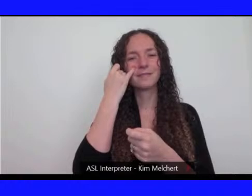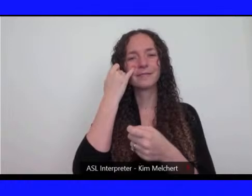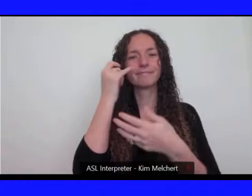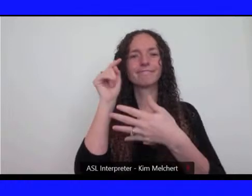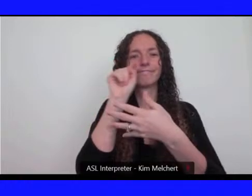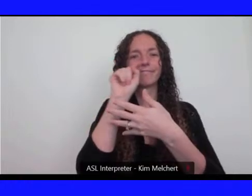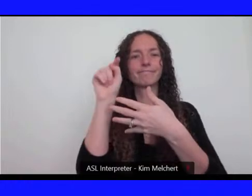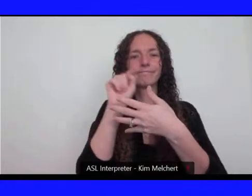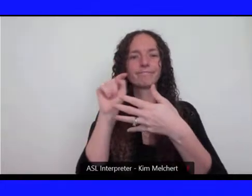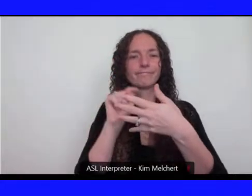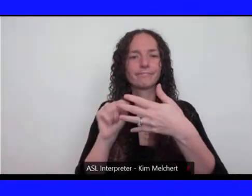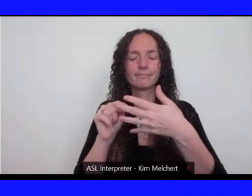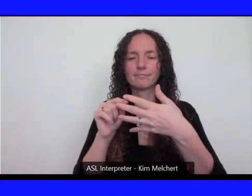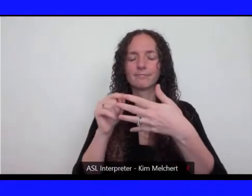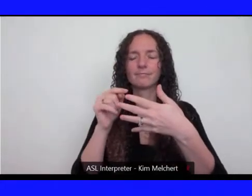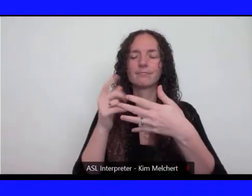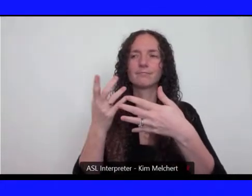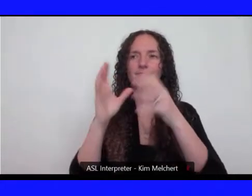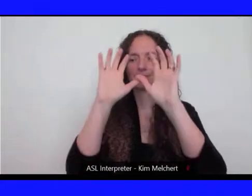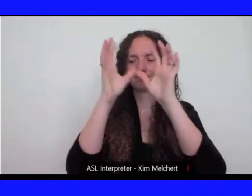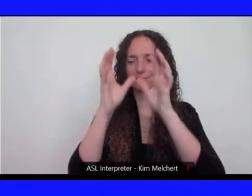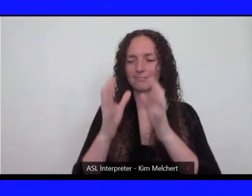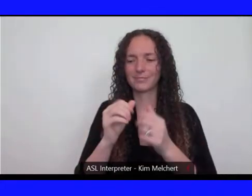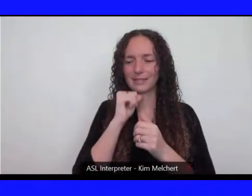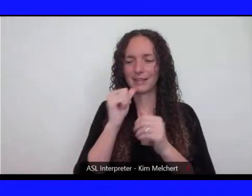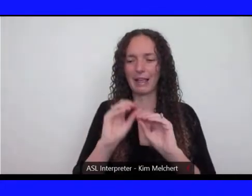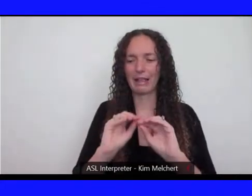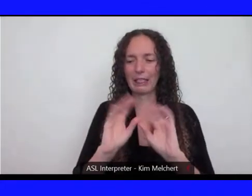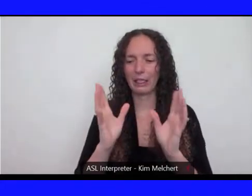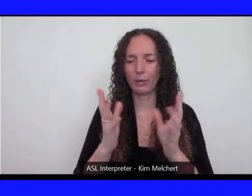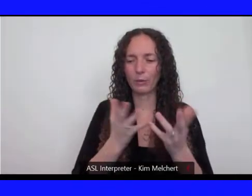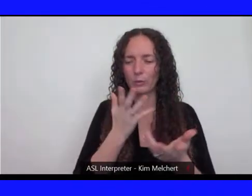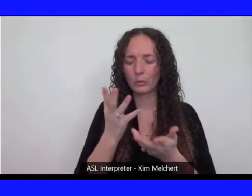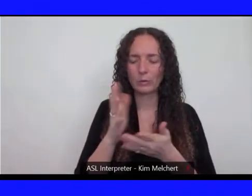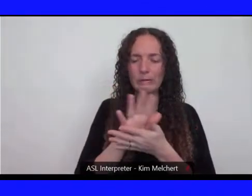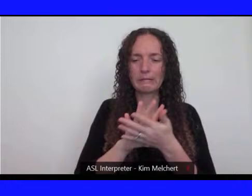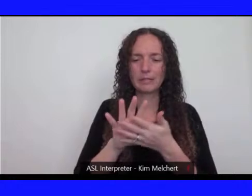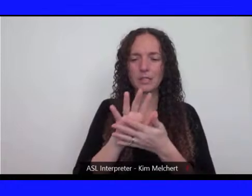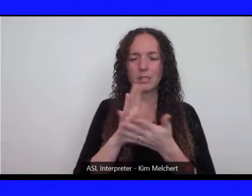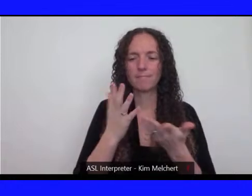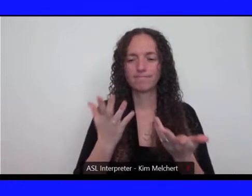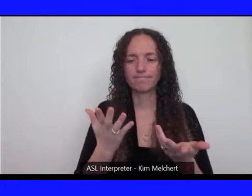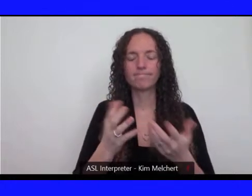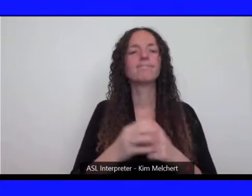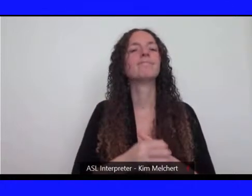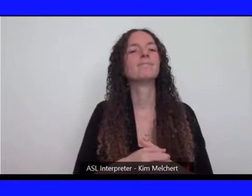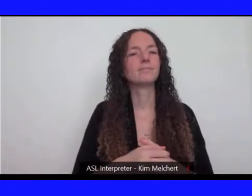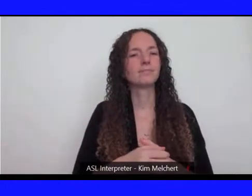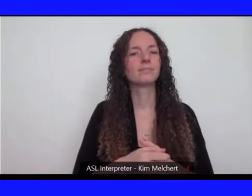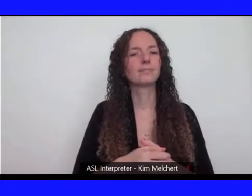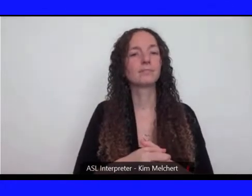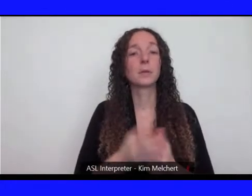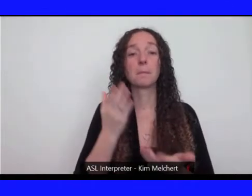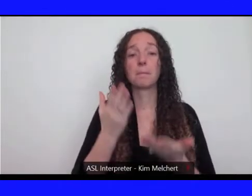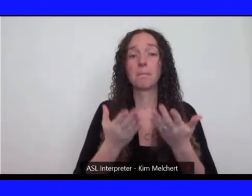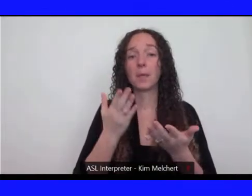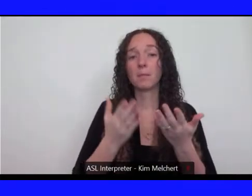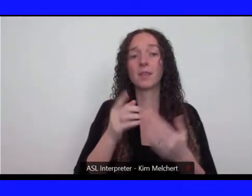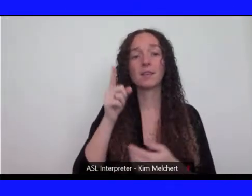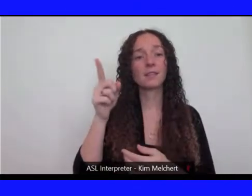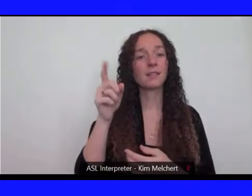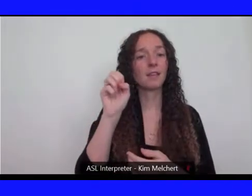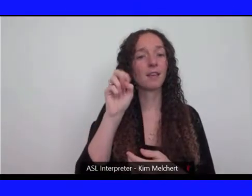more granular in providing other options to individuals, even though that is not reported. So we may